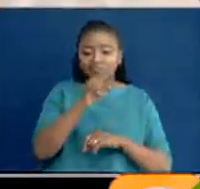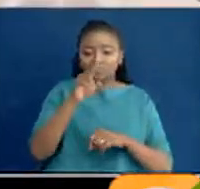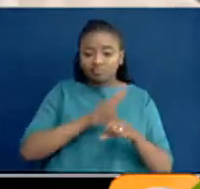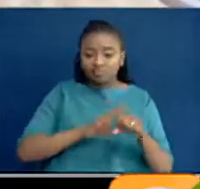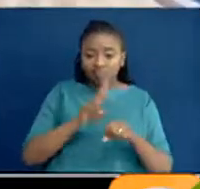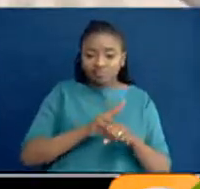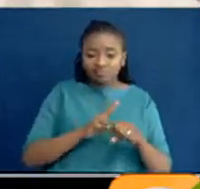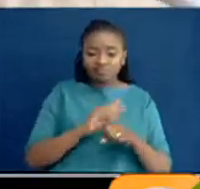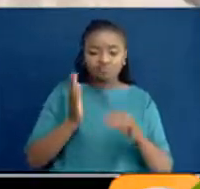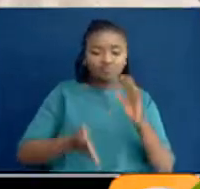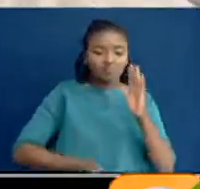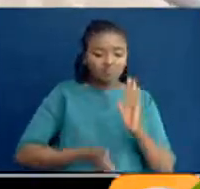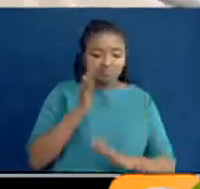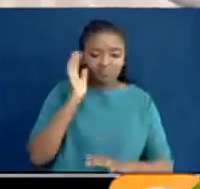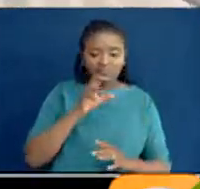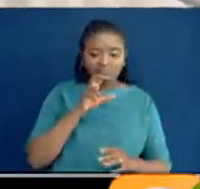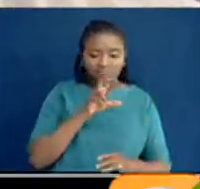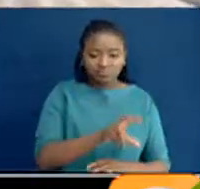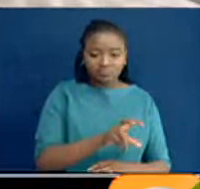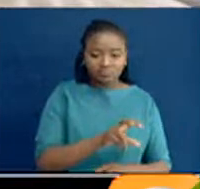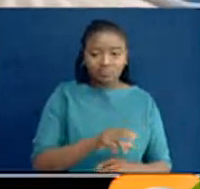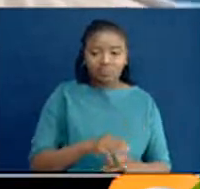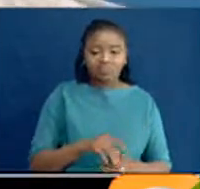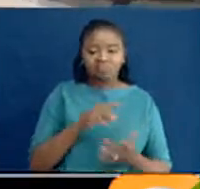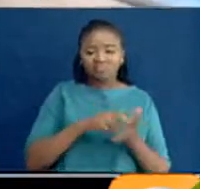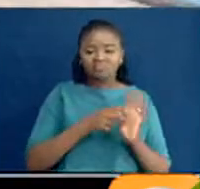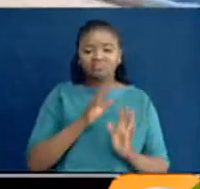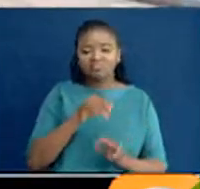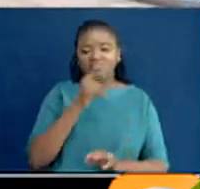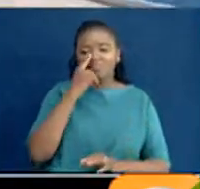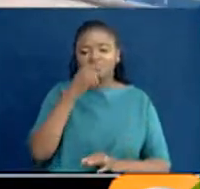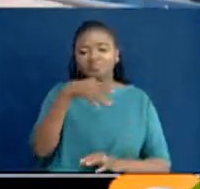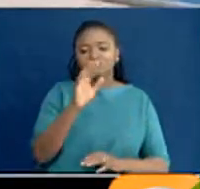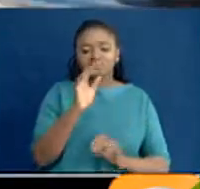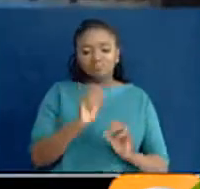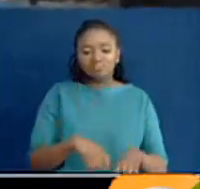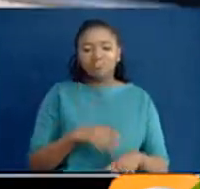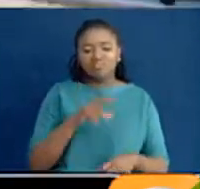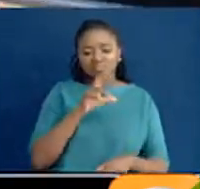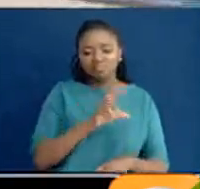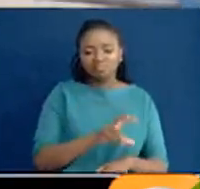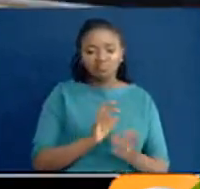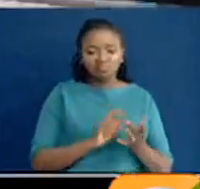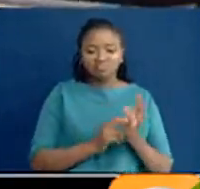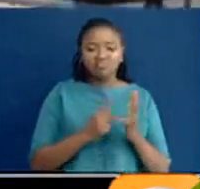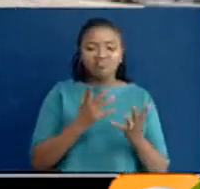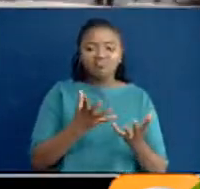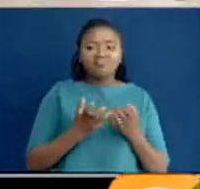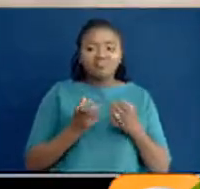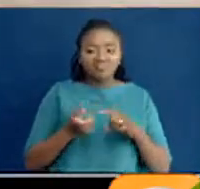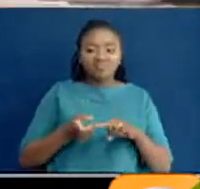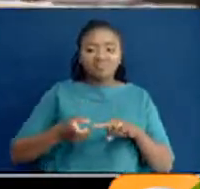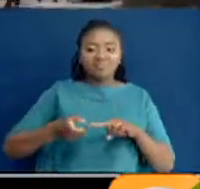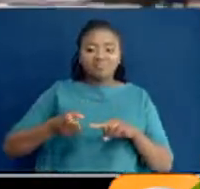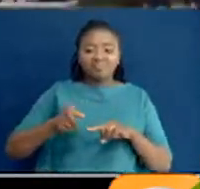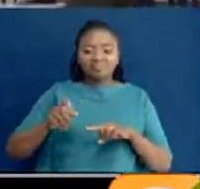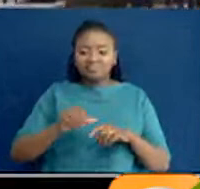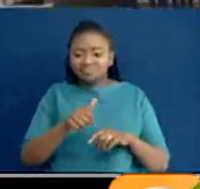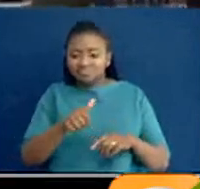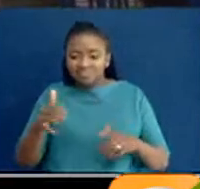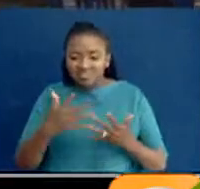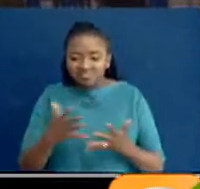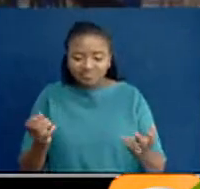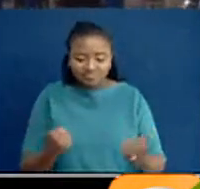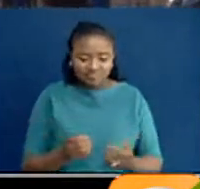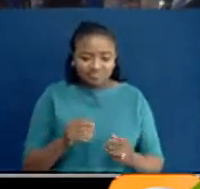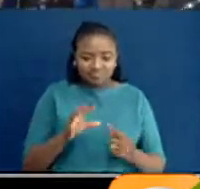charger. And therefore you can charge it at home. And you don't need any more than what you charge at home, because